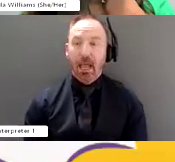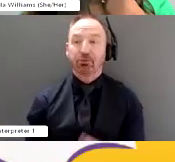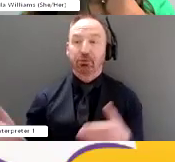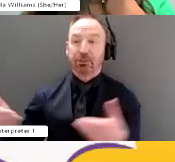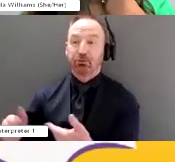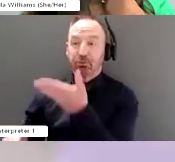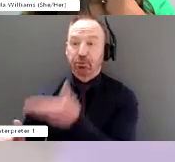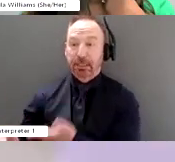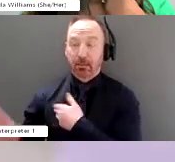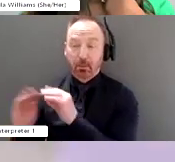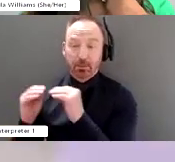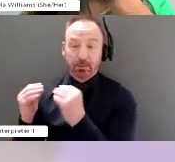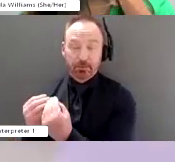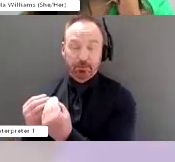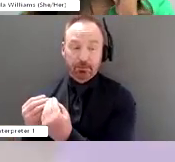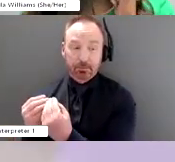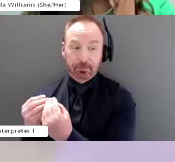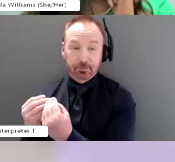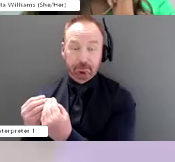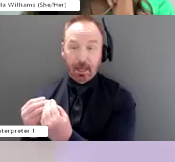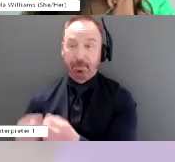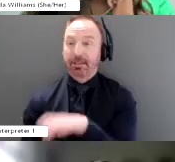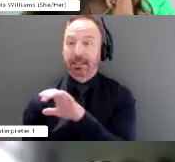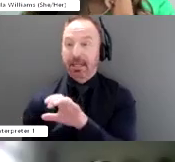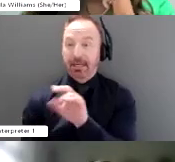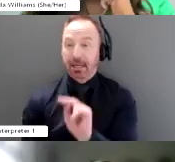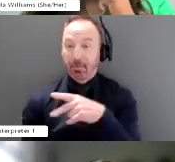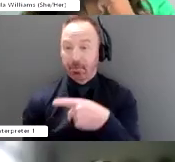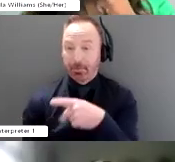organization about the Canadian network. So thank you.